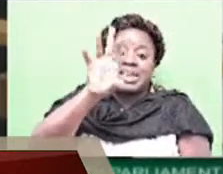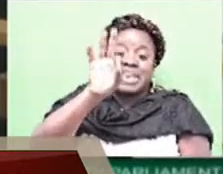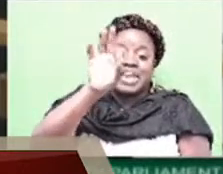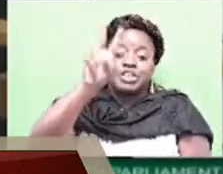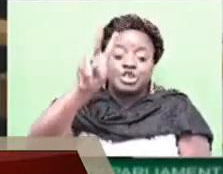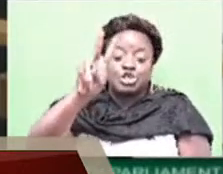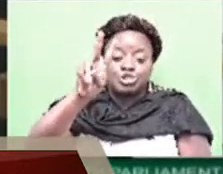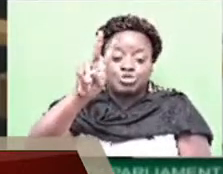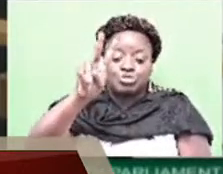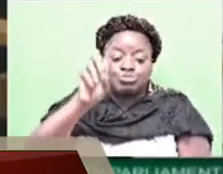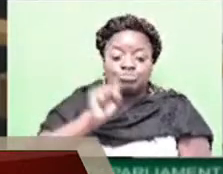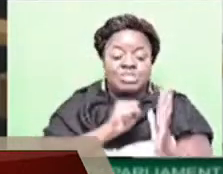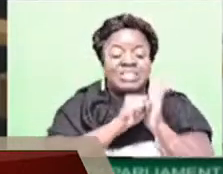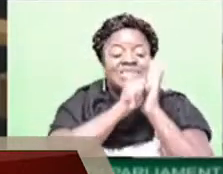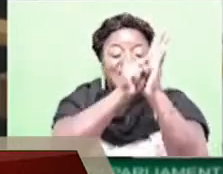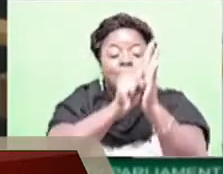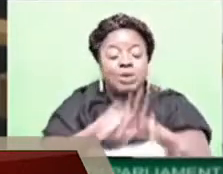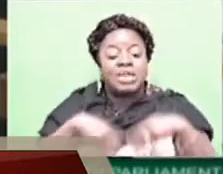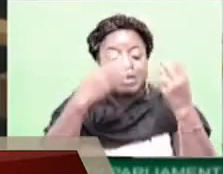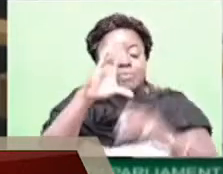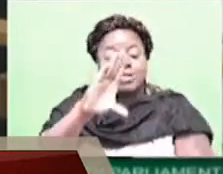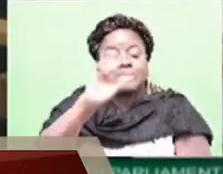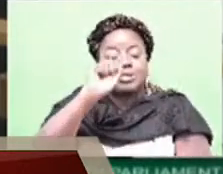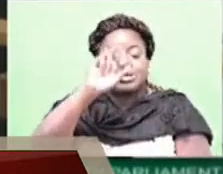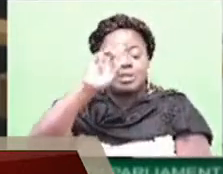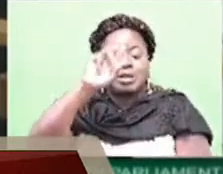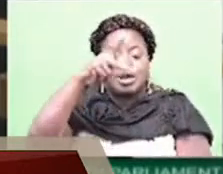samples, 1,512 would have tested positive,